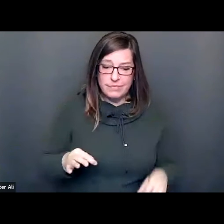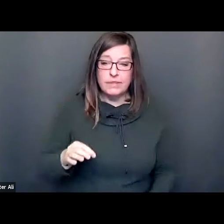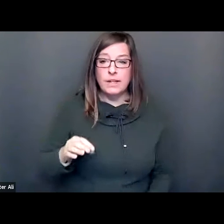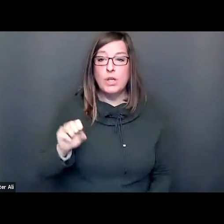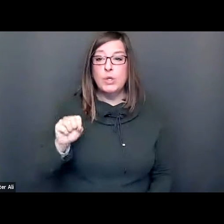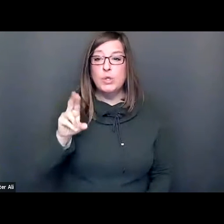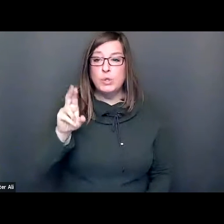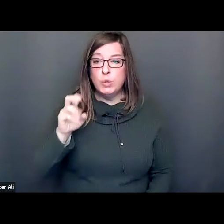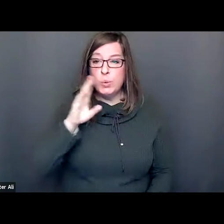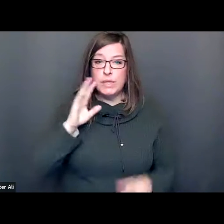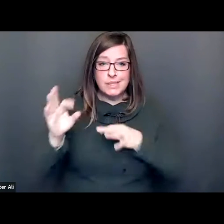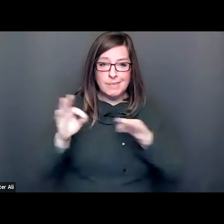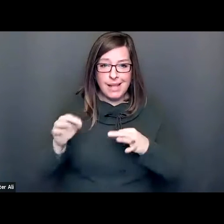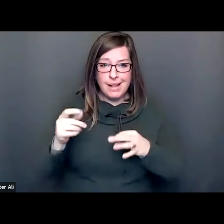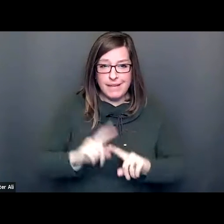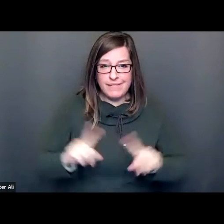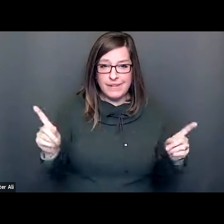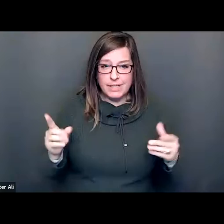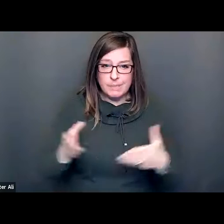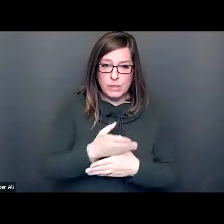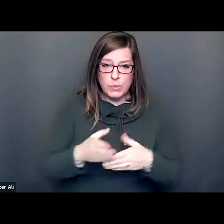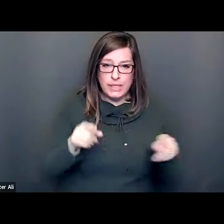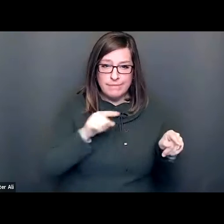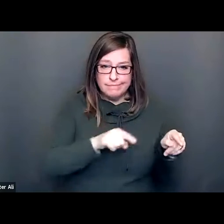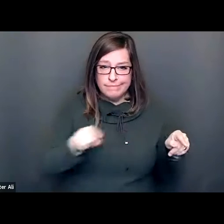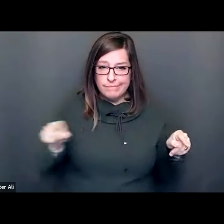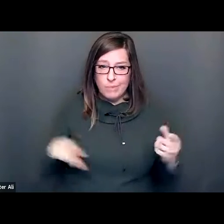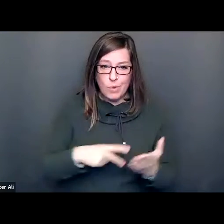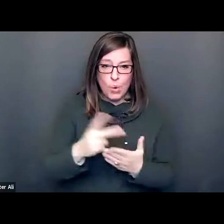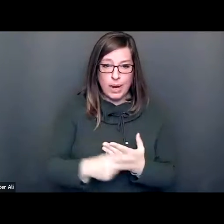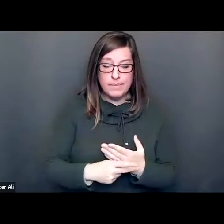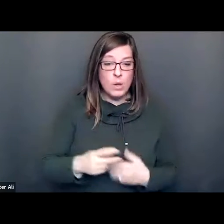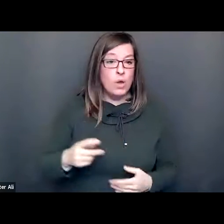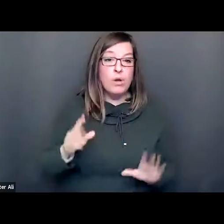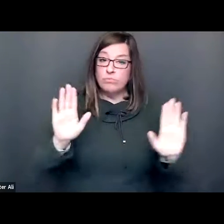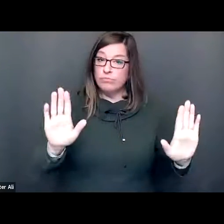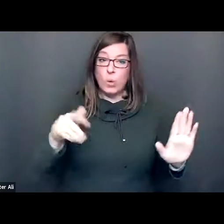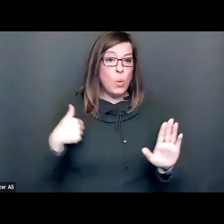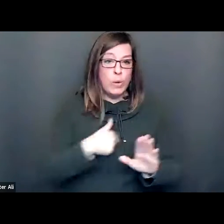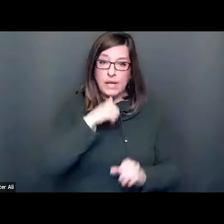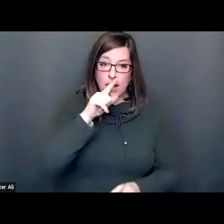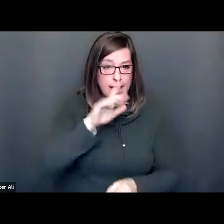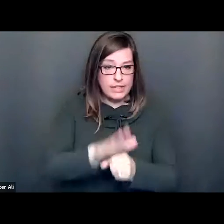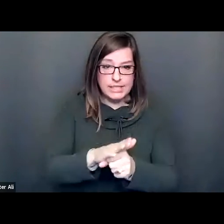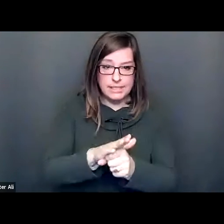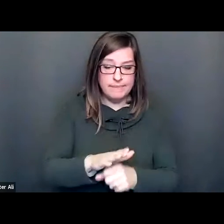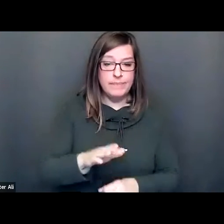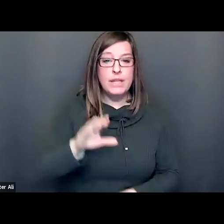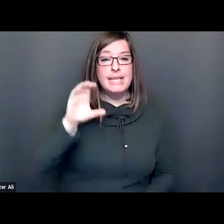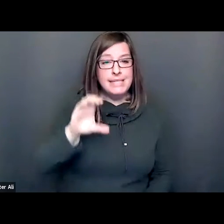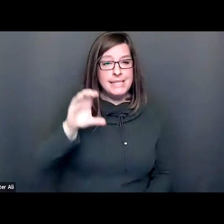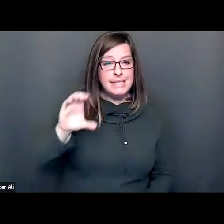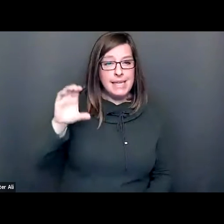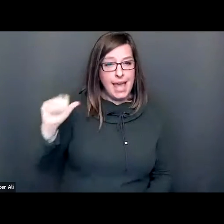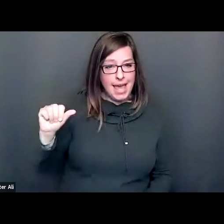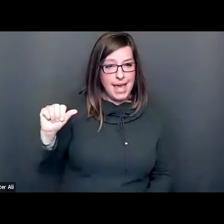Yes, so that is not what we're talking about. So community choice aggregation programs, as